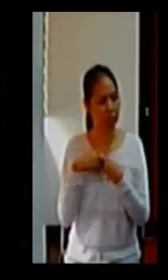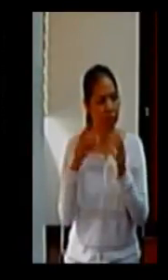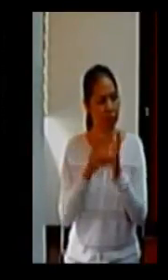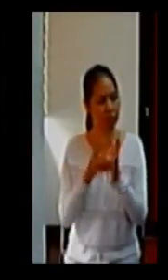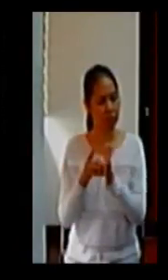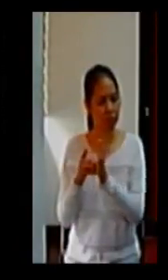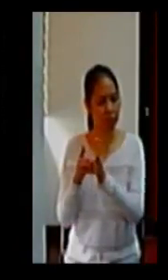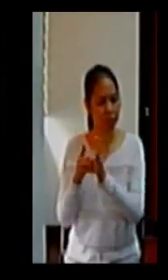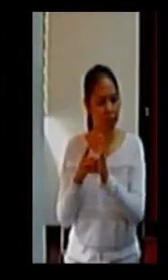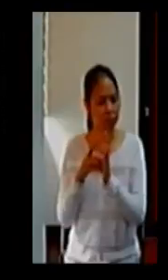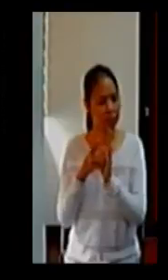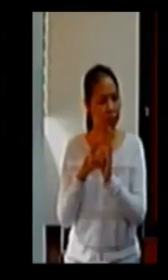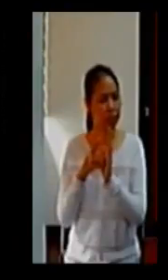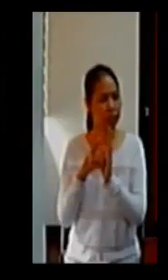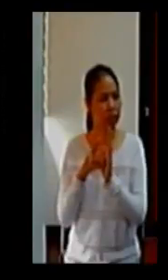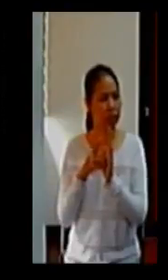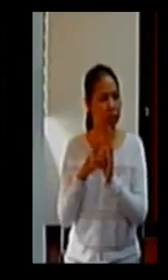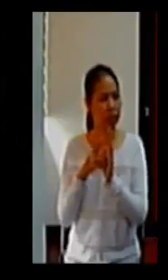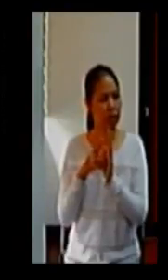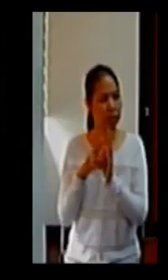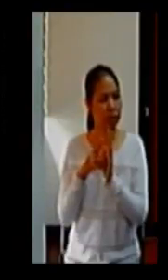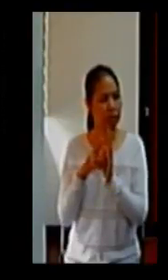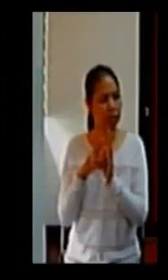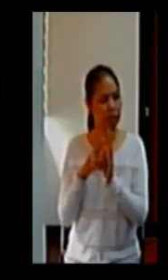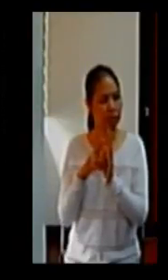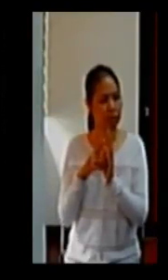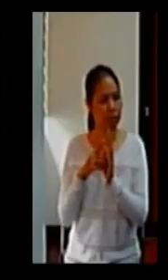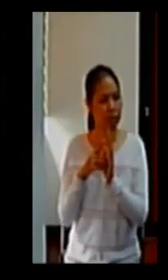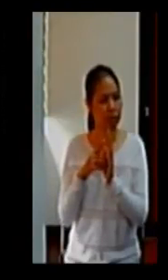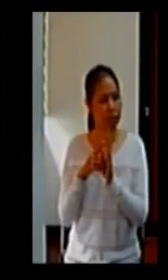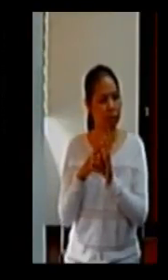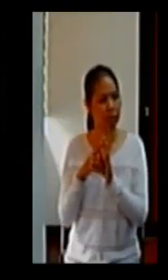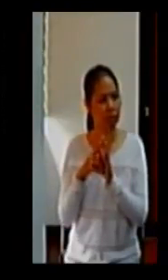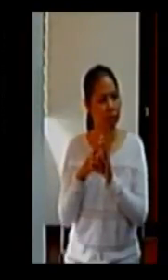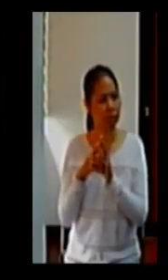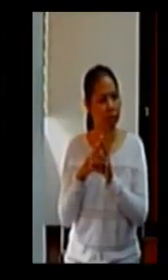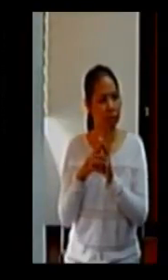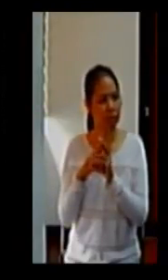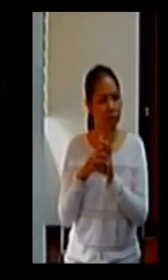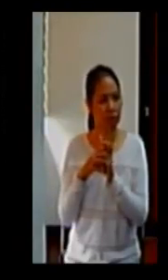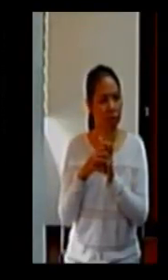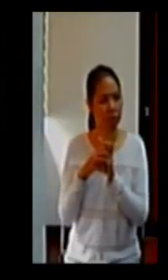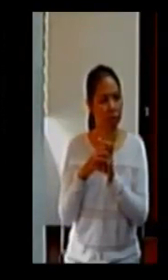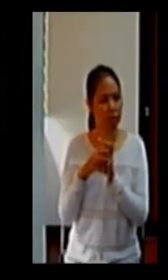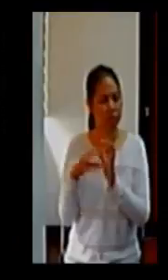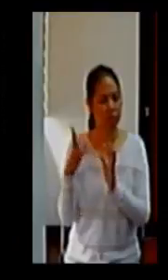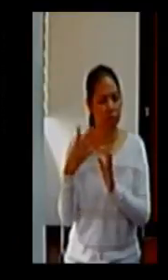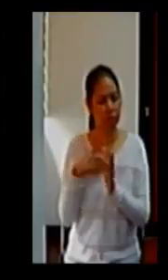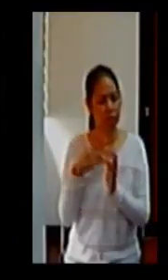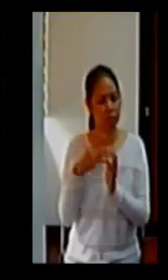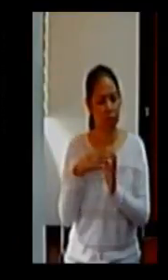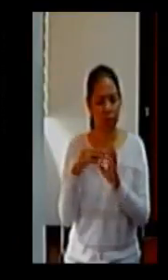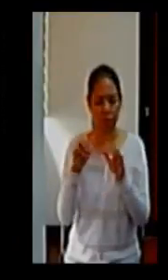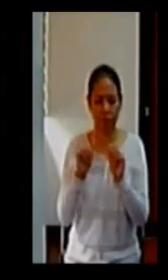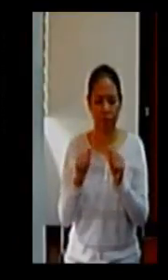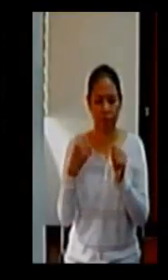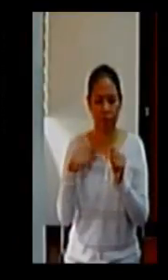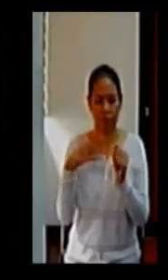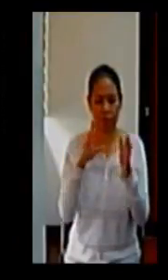documentation or because what we've been hearing are anecdotal. I heard of this or heard of that, but you know, if it might be possible for